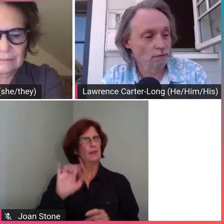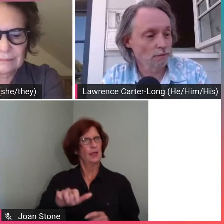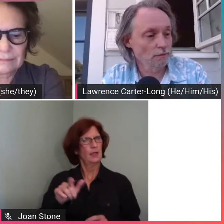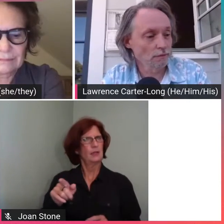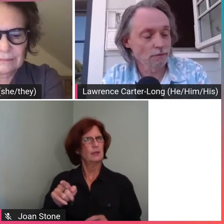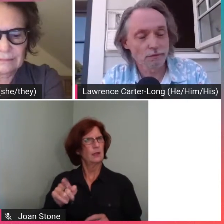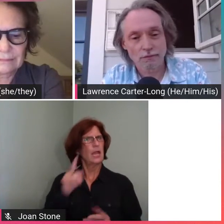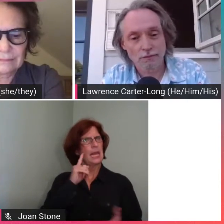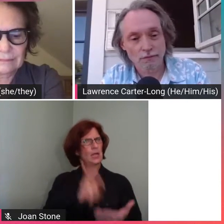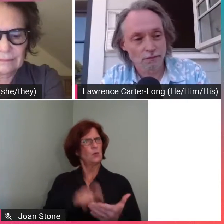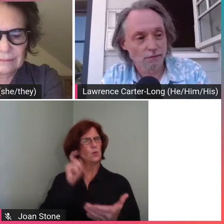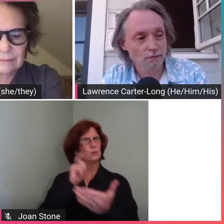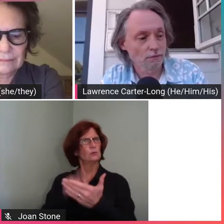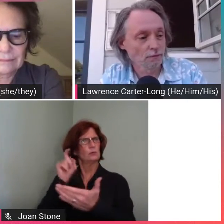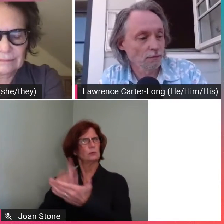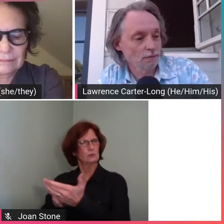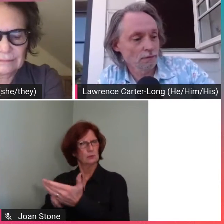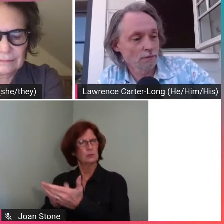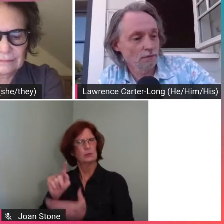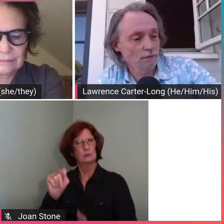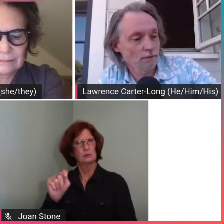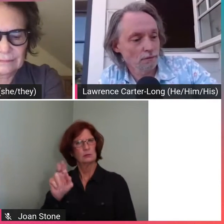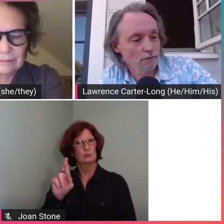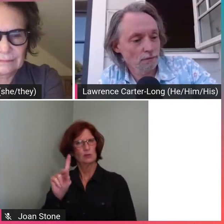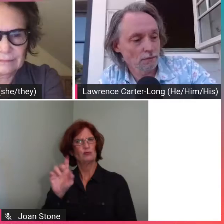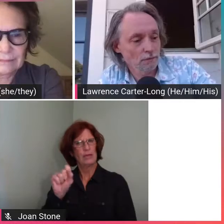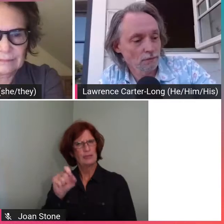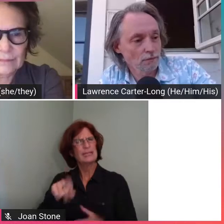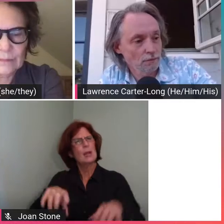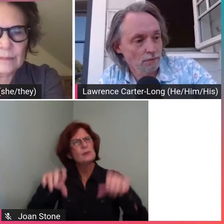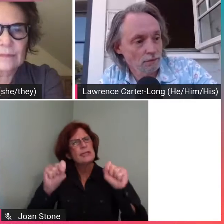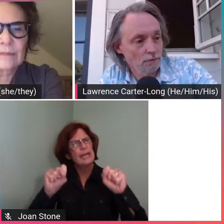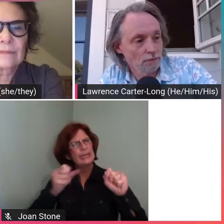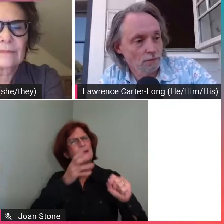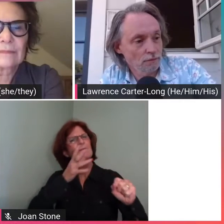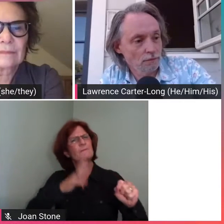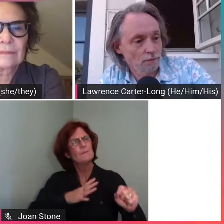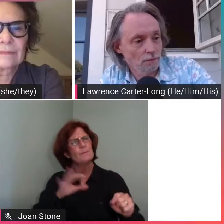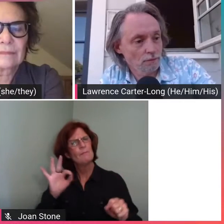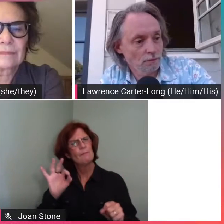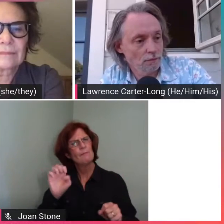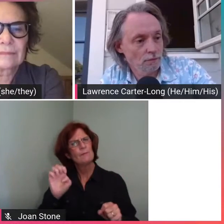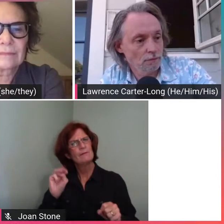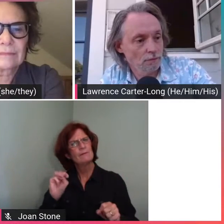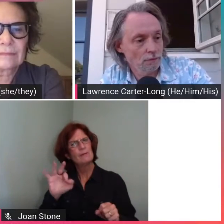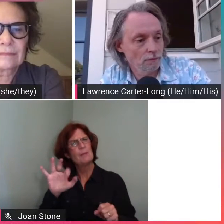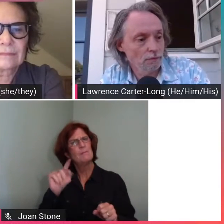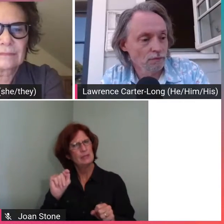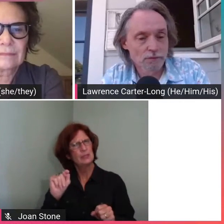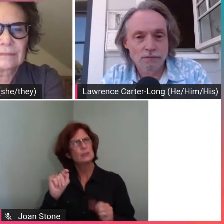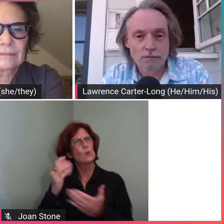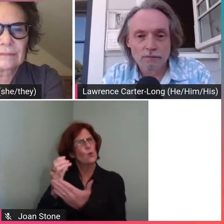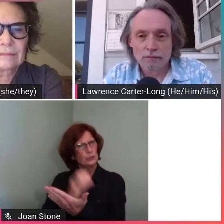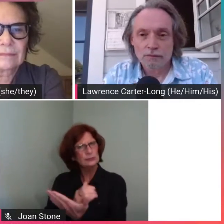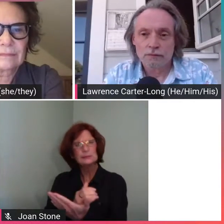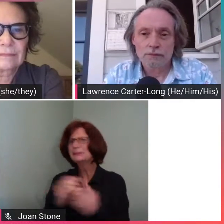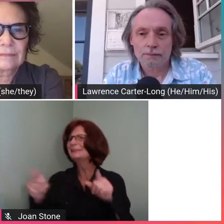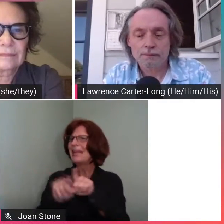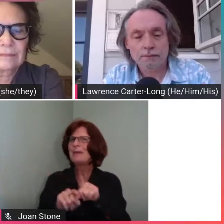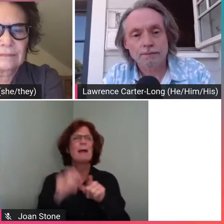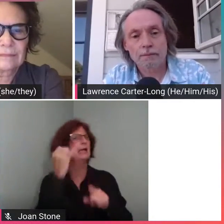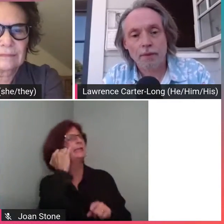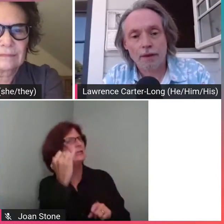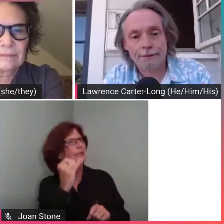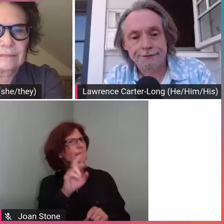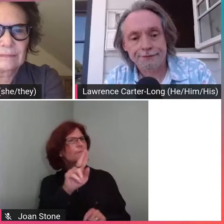taking a lot of feminist courses, and I thought, well, disability needs to be thought of critically, just as we're thinking critically about